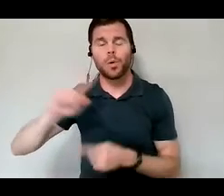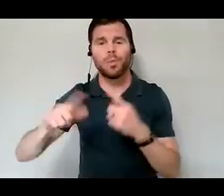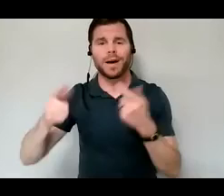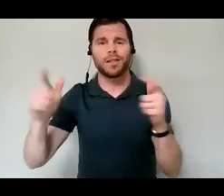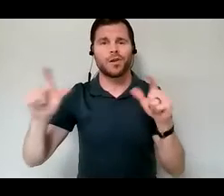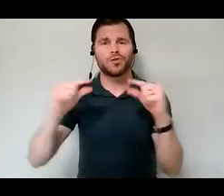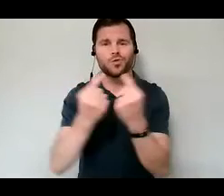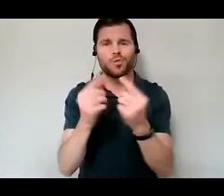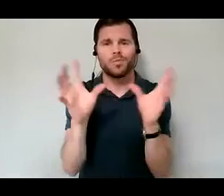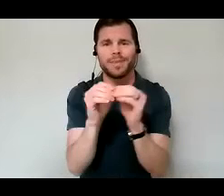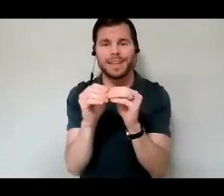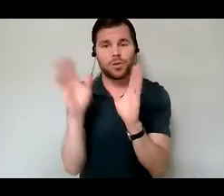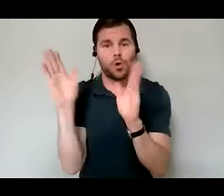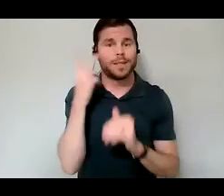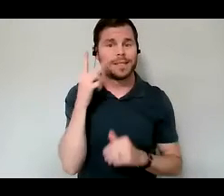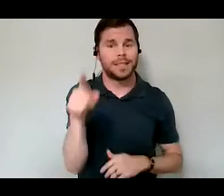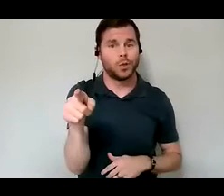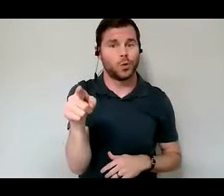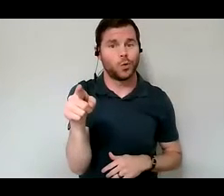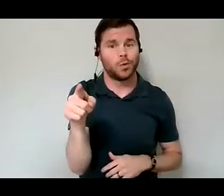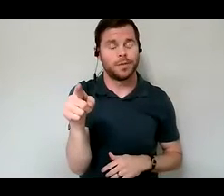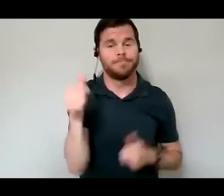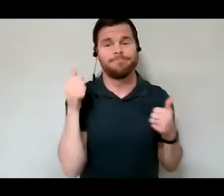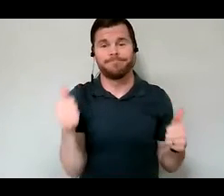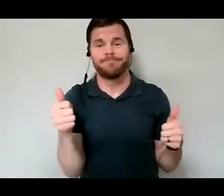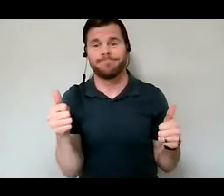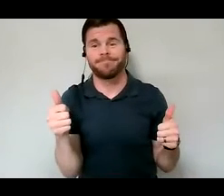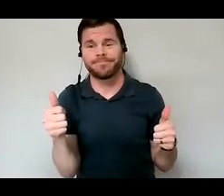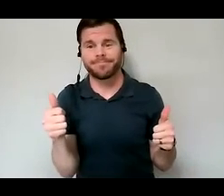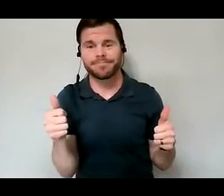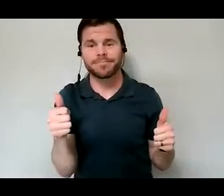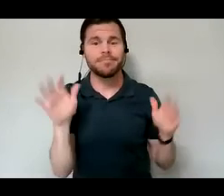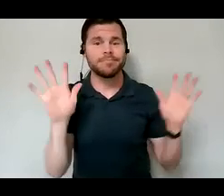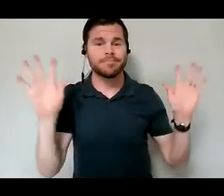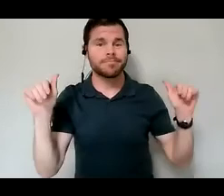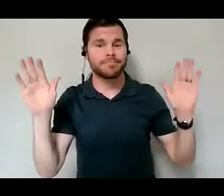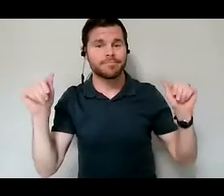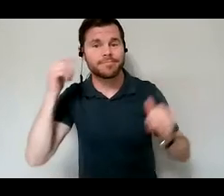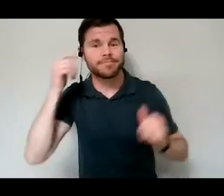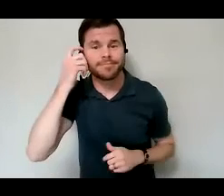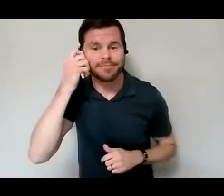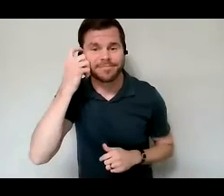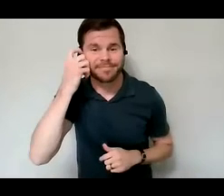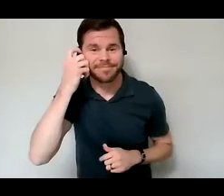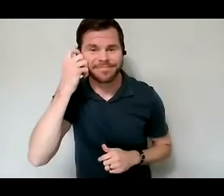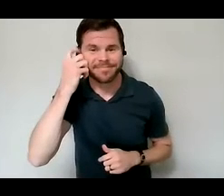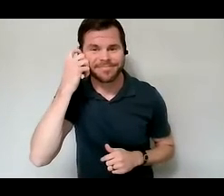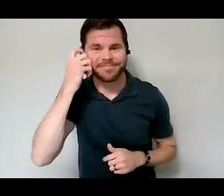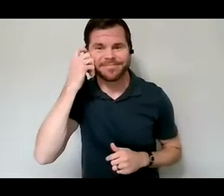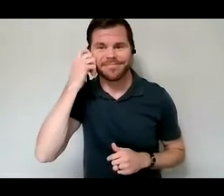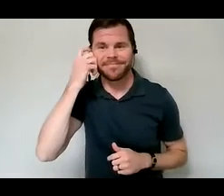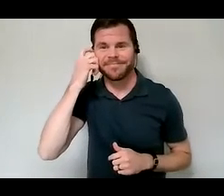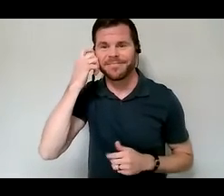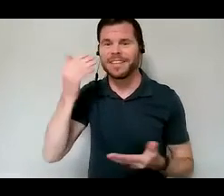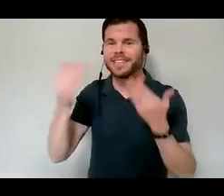to see you. And I guess if anybody else has any parting words. Thank you, everybody, for attending. Congrats